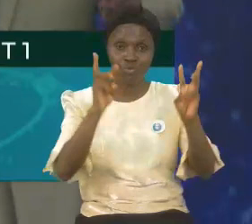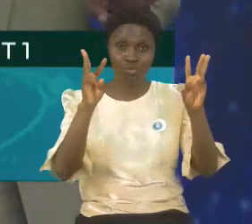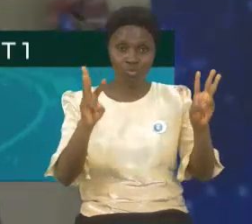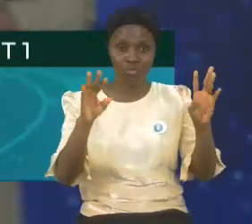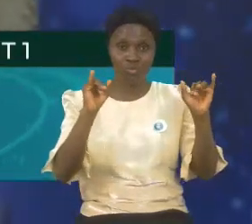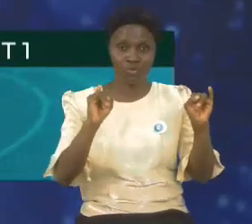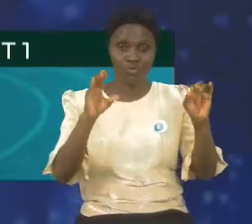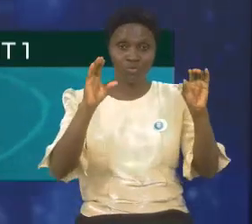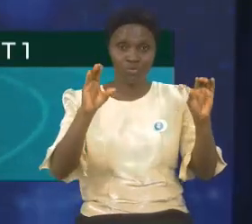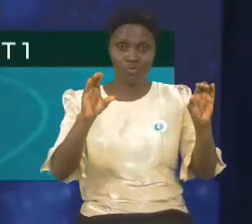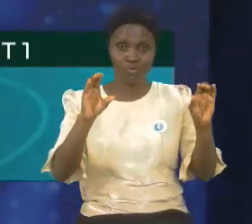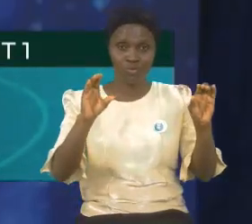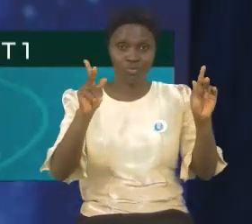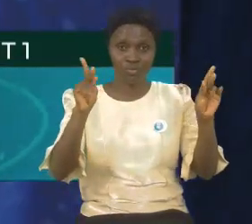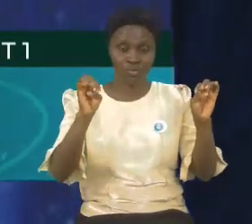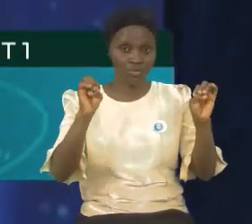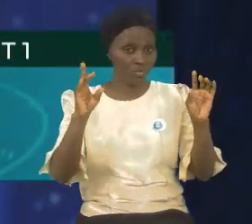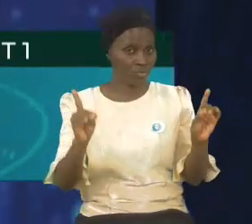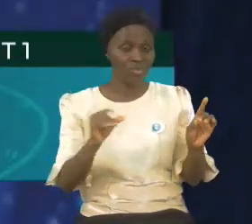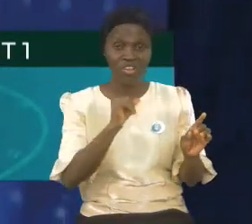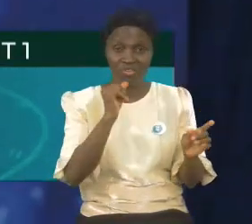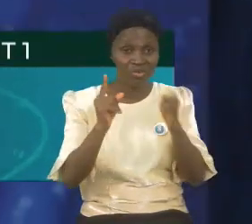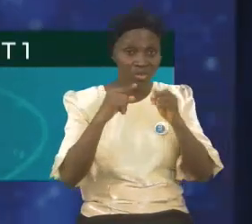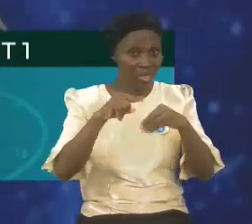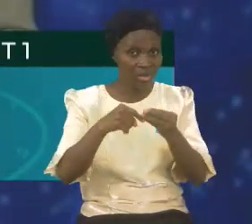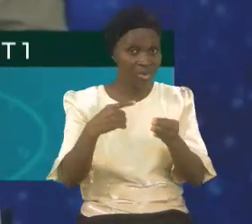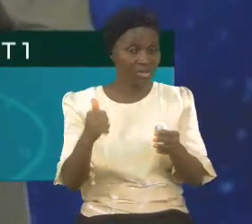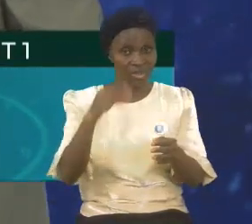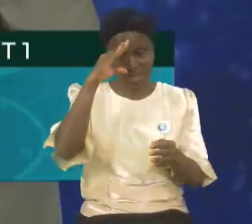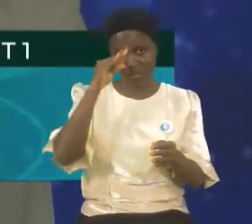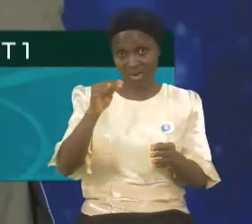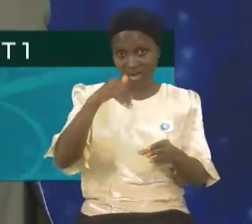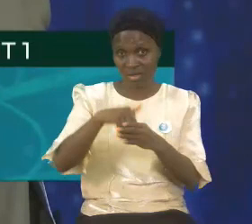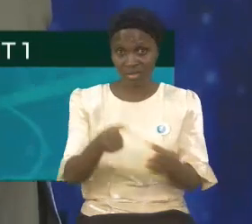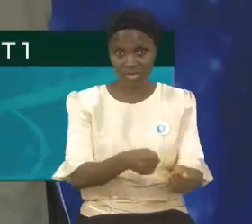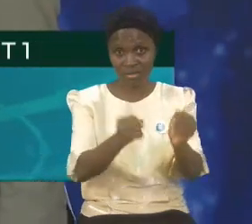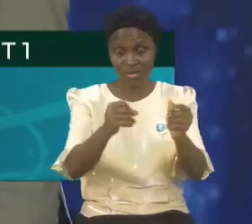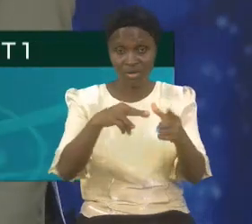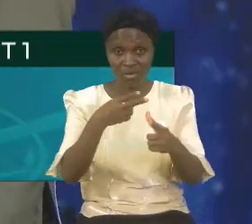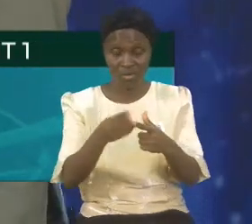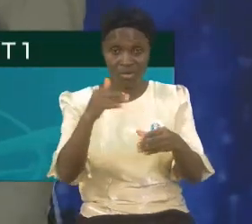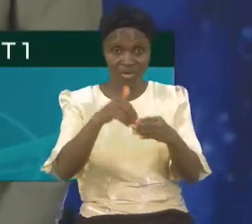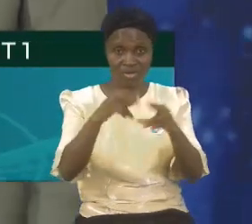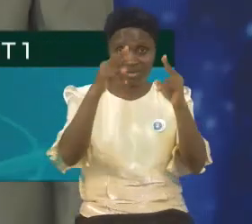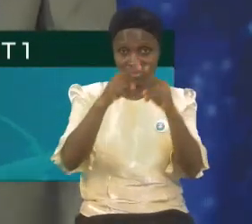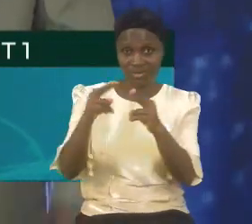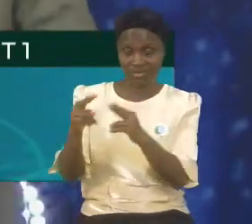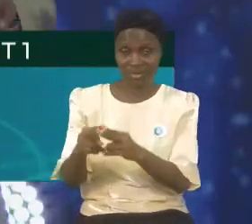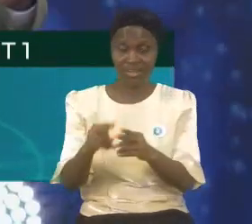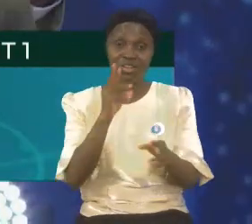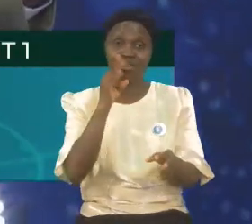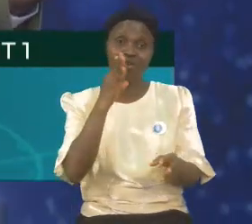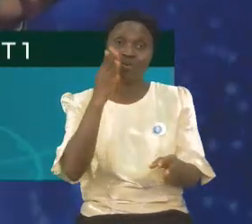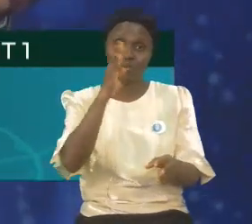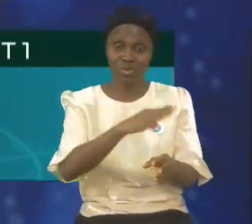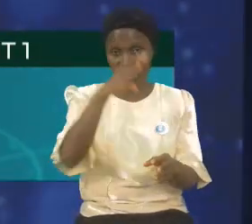wicked is not talking about a wicked man on the street, a wicked man in the village, a wicked man, you know, on the road over there.